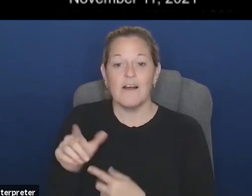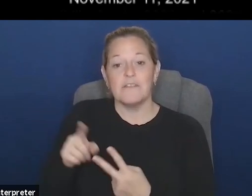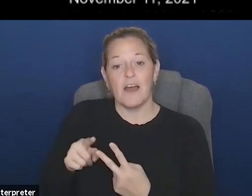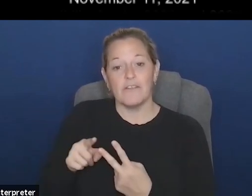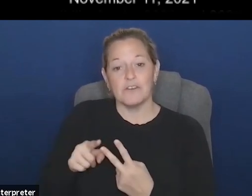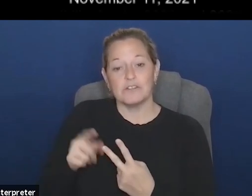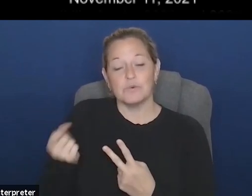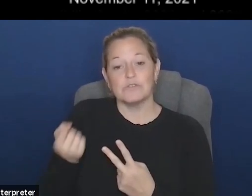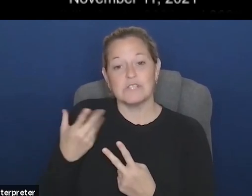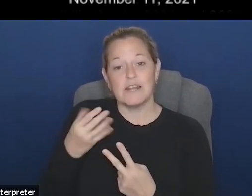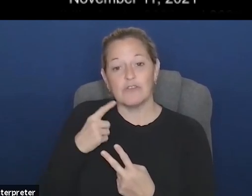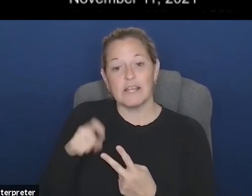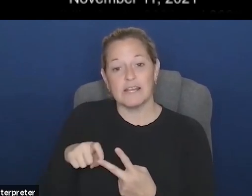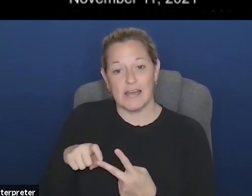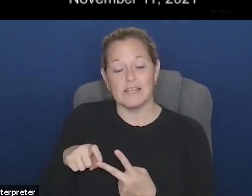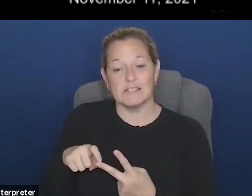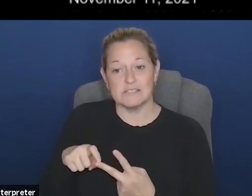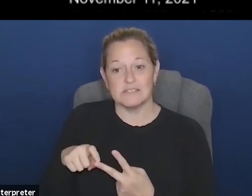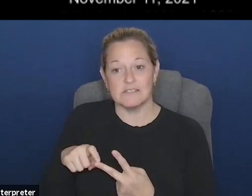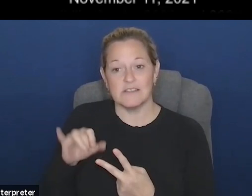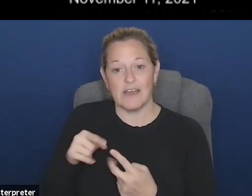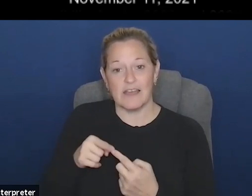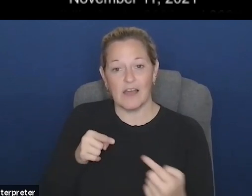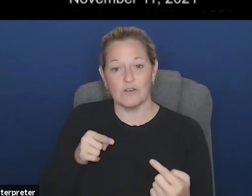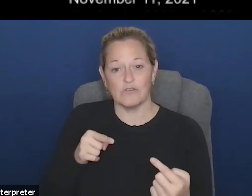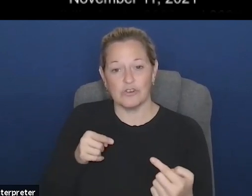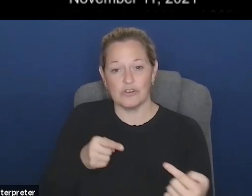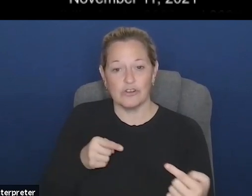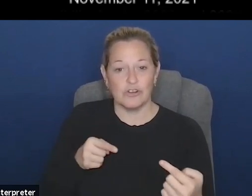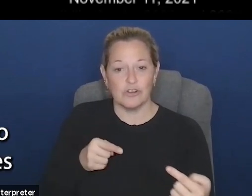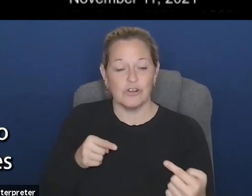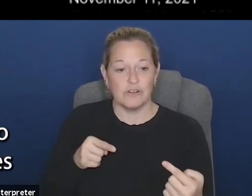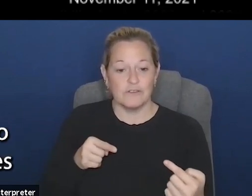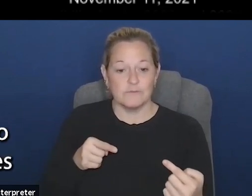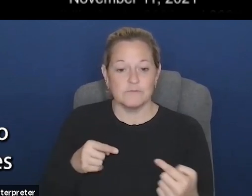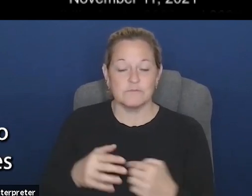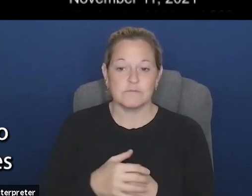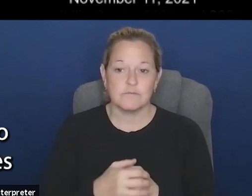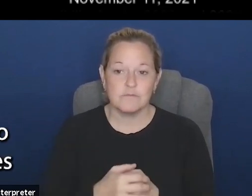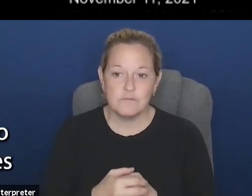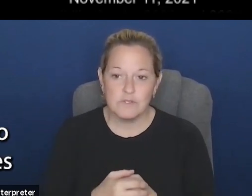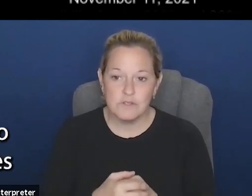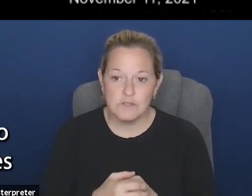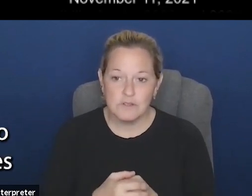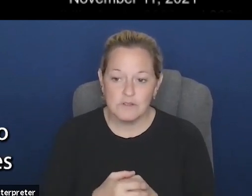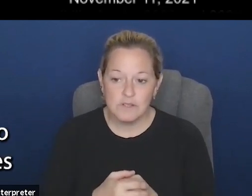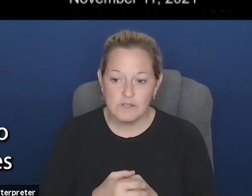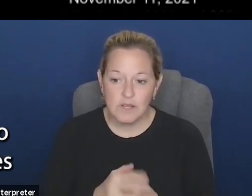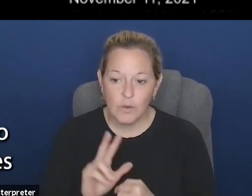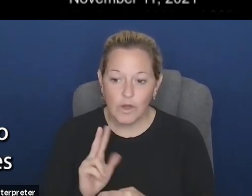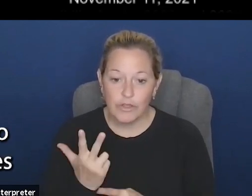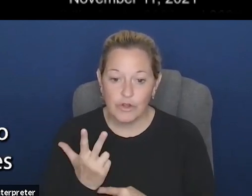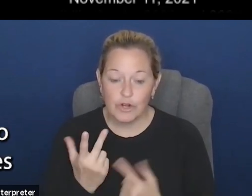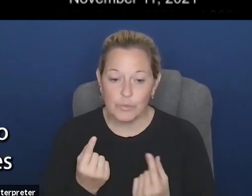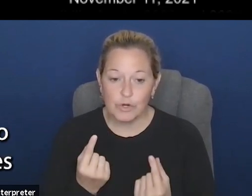also counter unconscious bias in self, peers, and colleagues. And the third thing we're going to do is present a couple